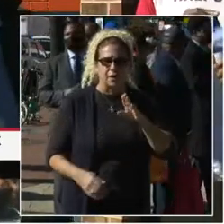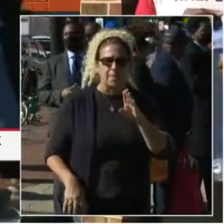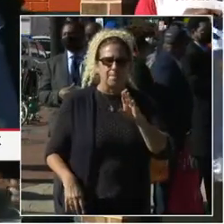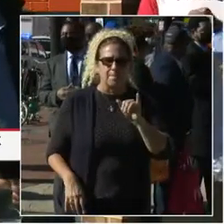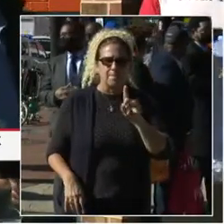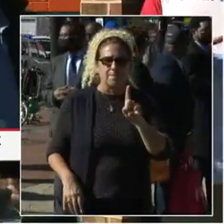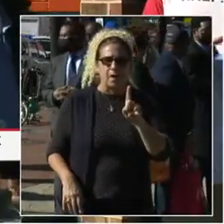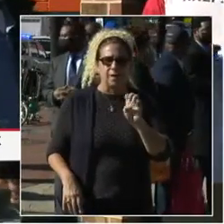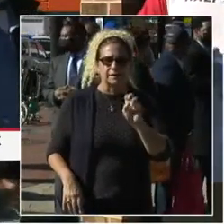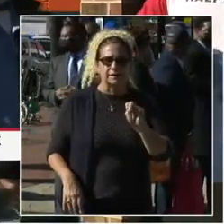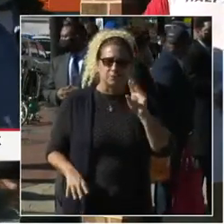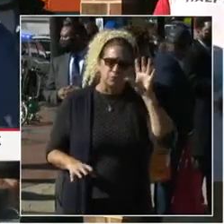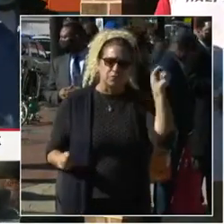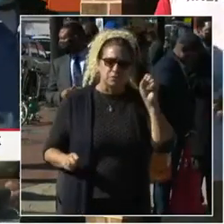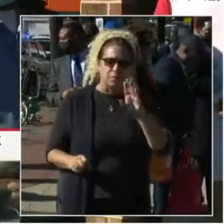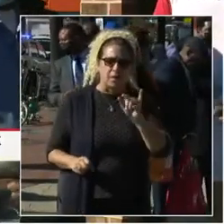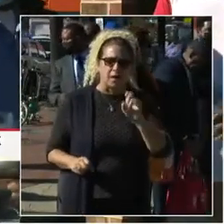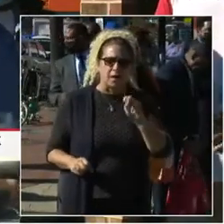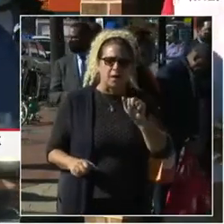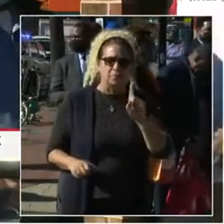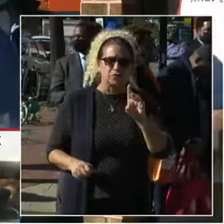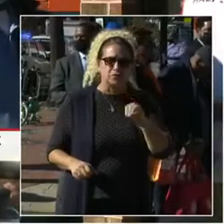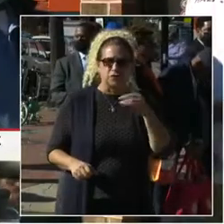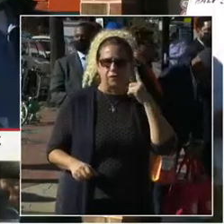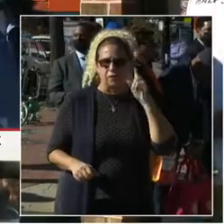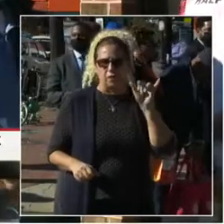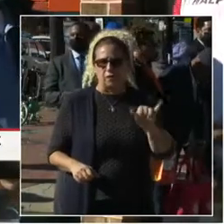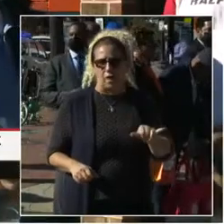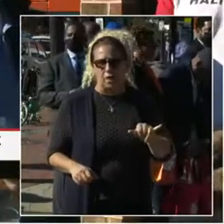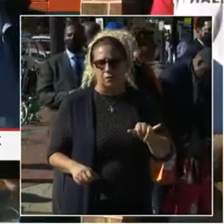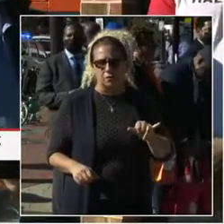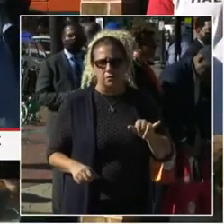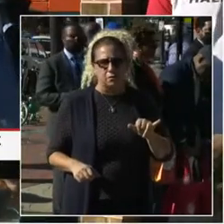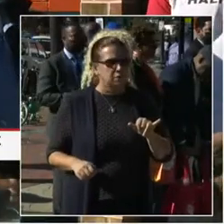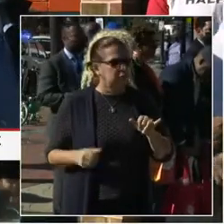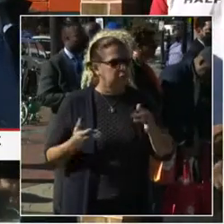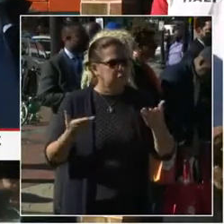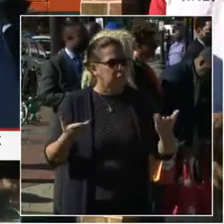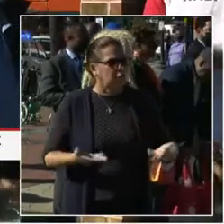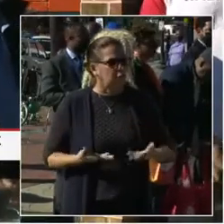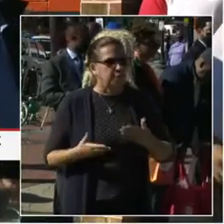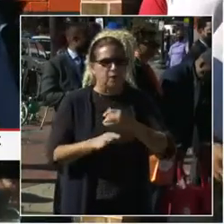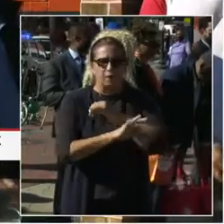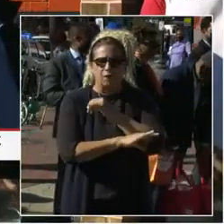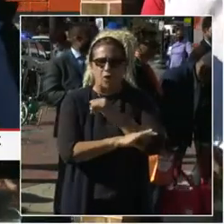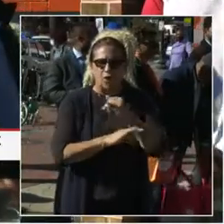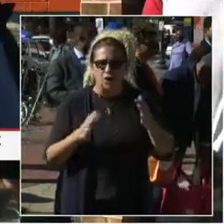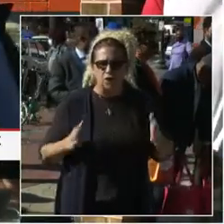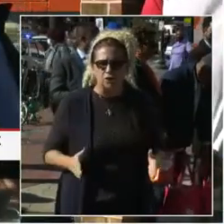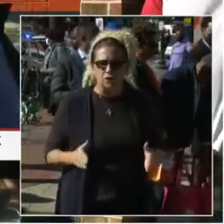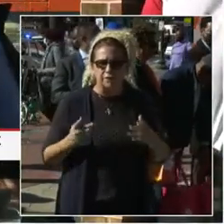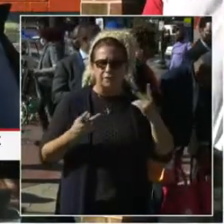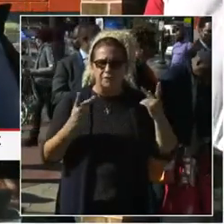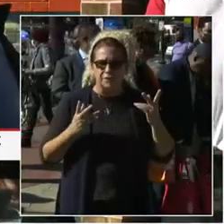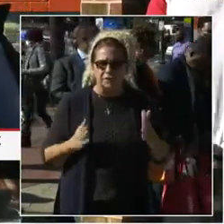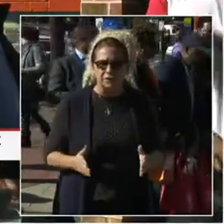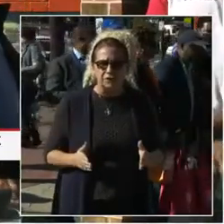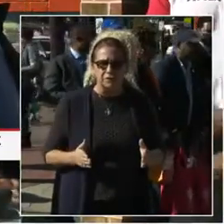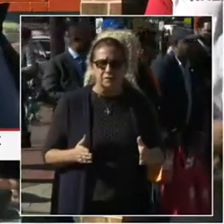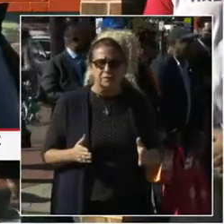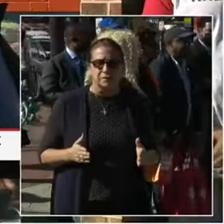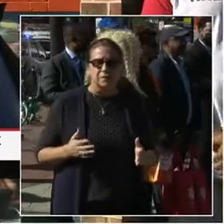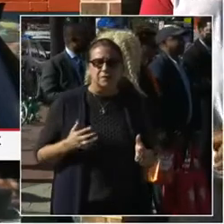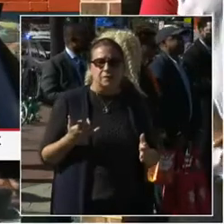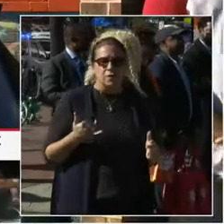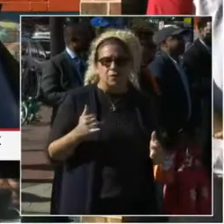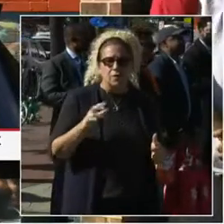safe reopening of our borders. I think there are over 30 countries now who are eligible to travel to the U.S. For us to